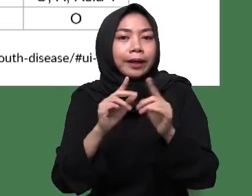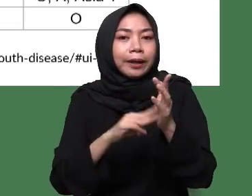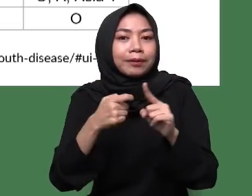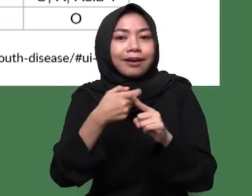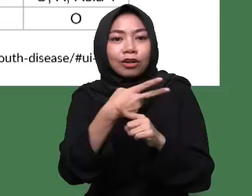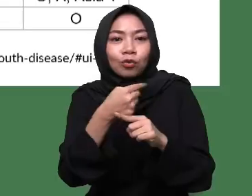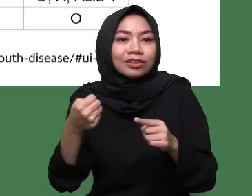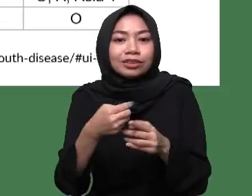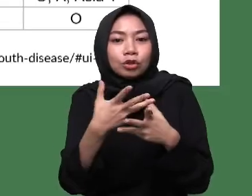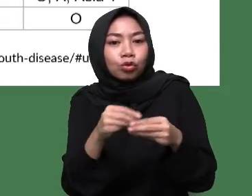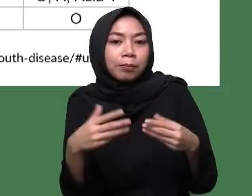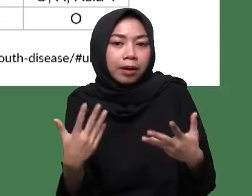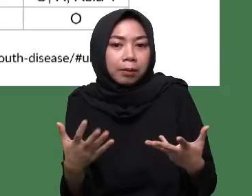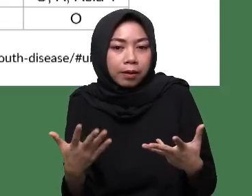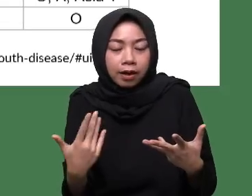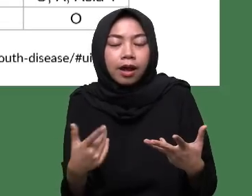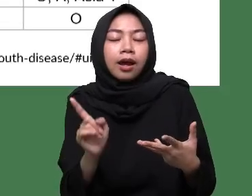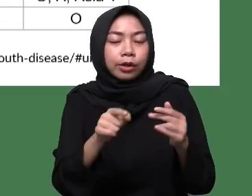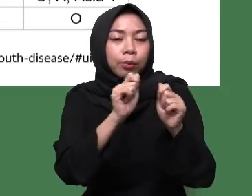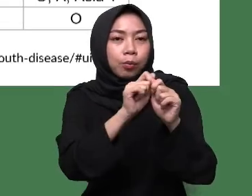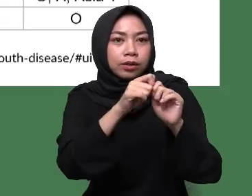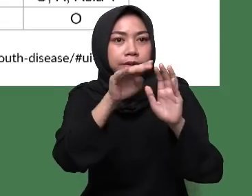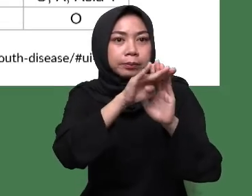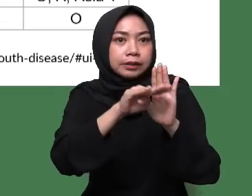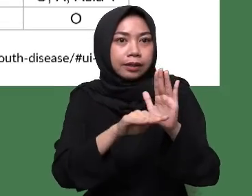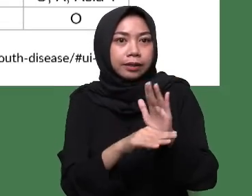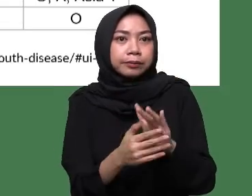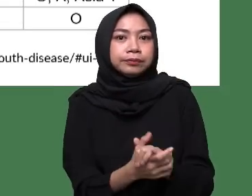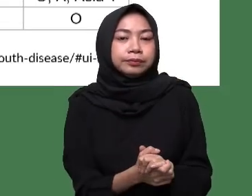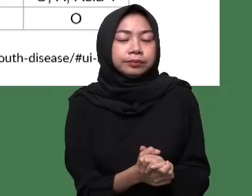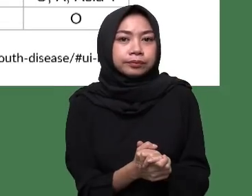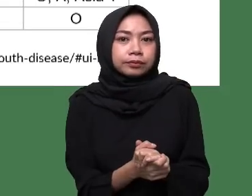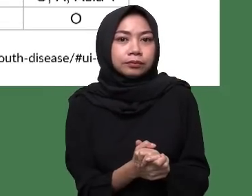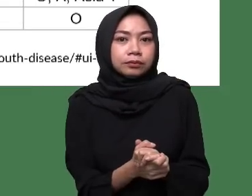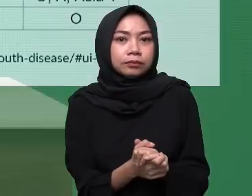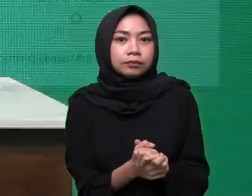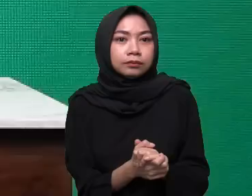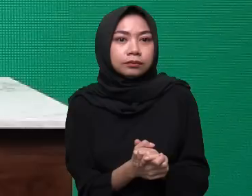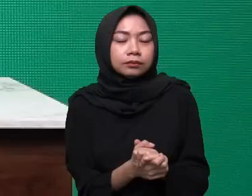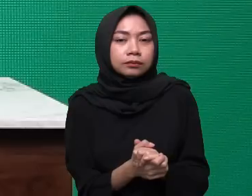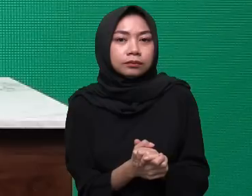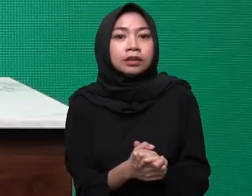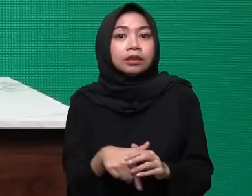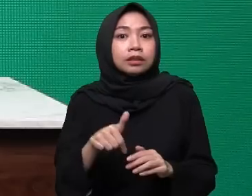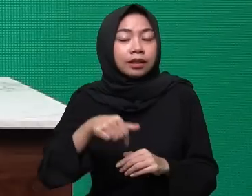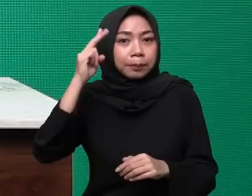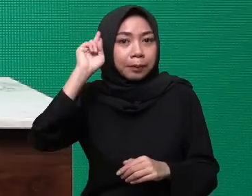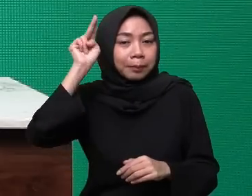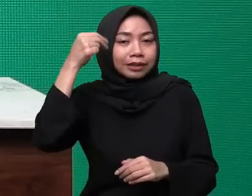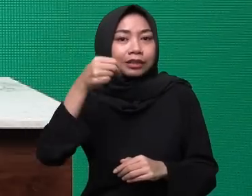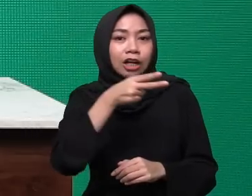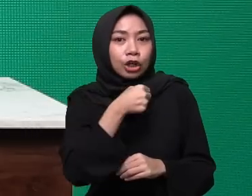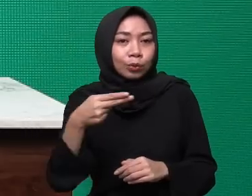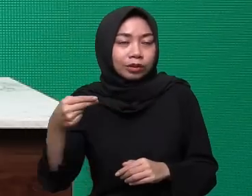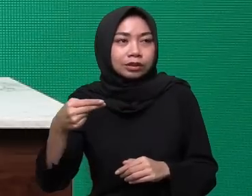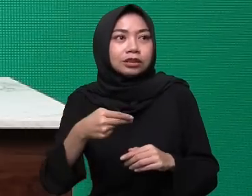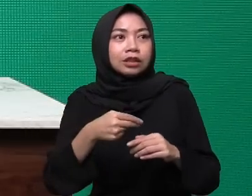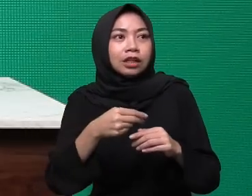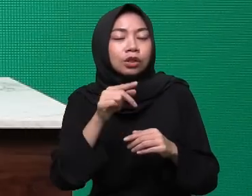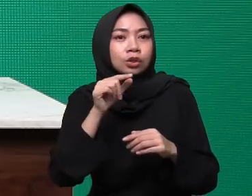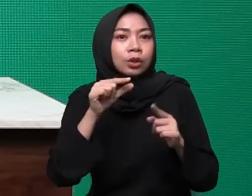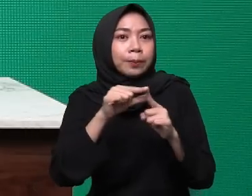Indonesia. The government implements a tiered policy for coordinating the flow of